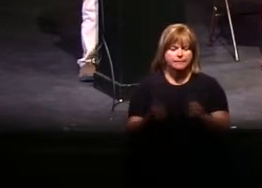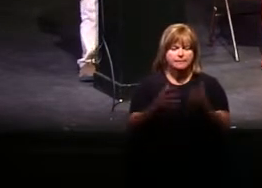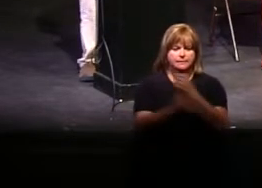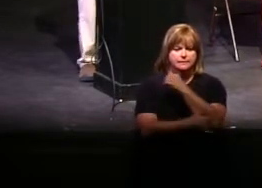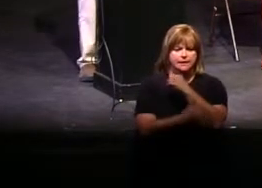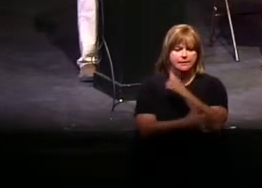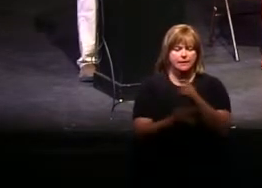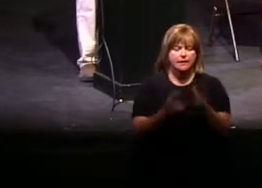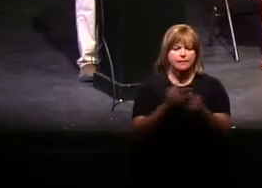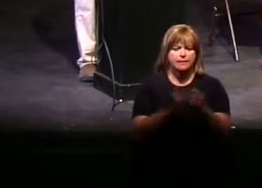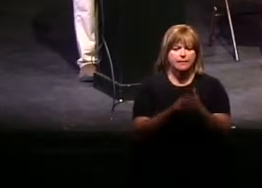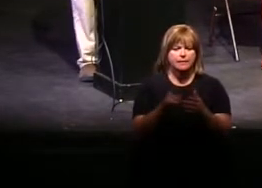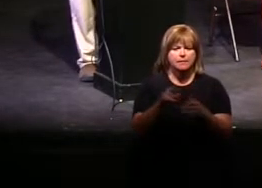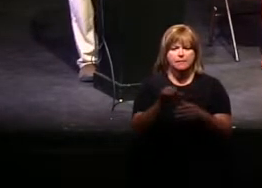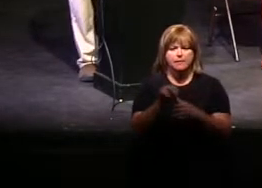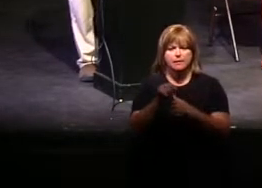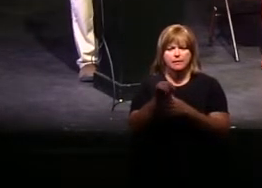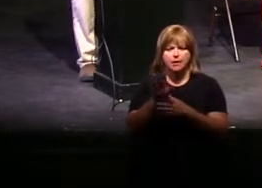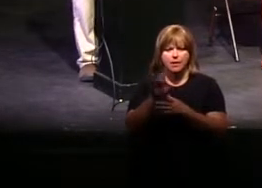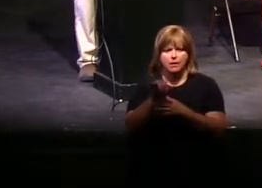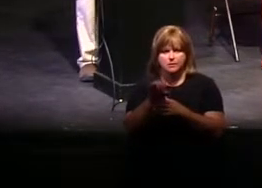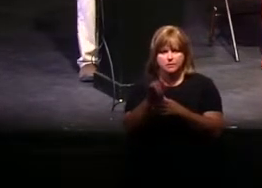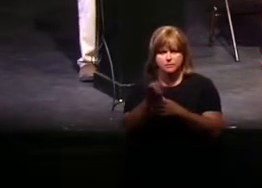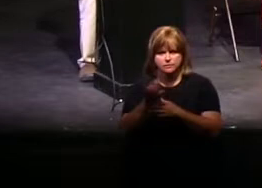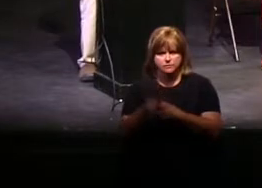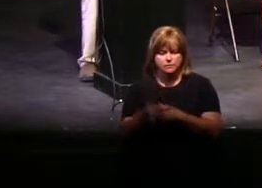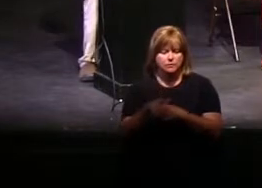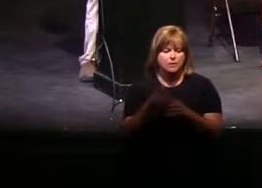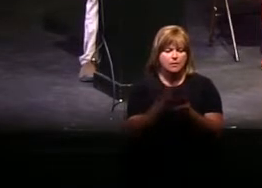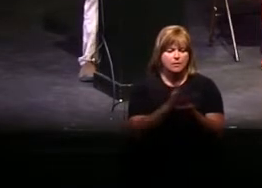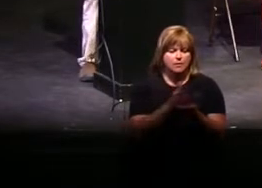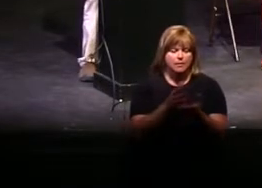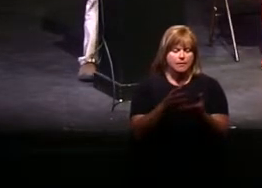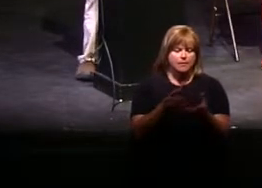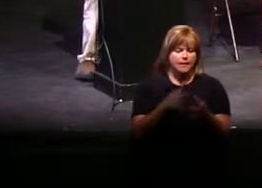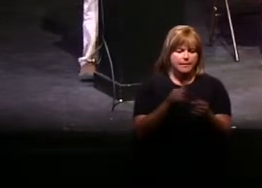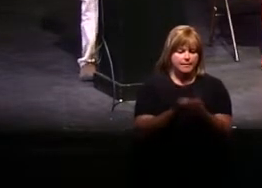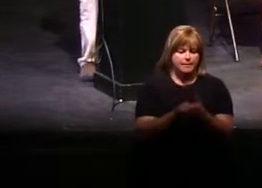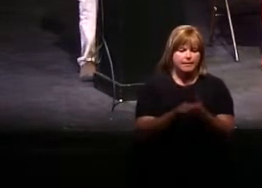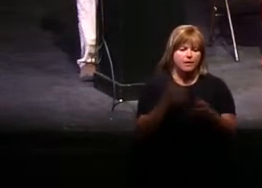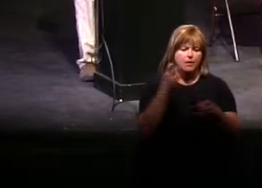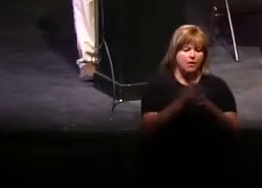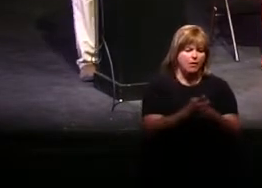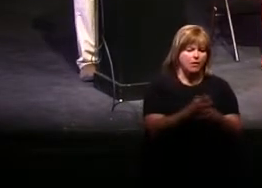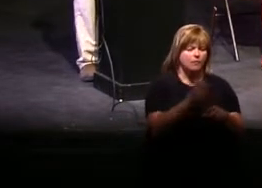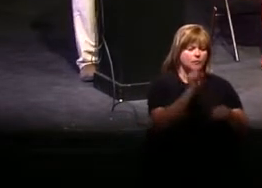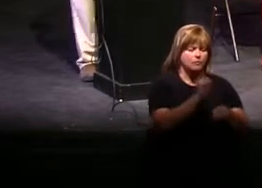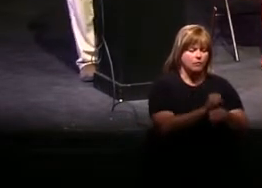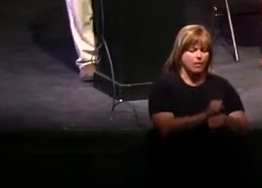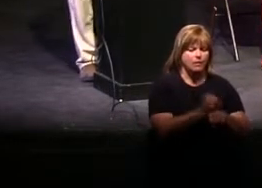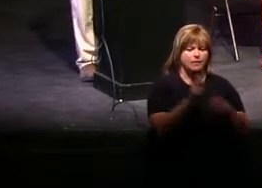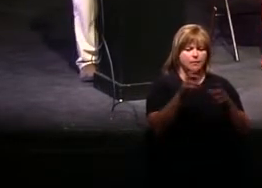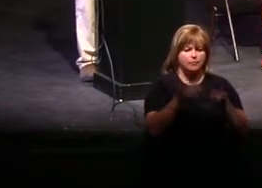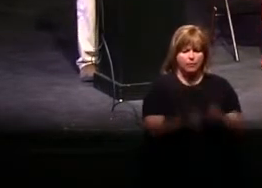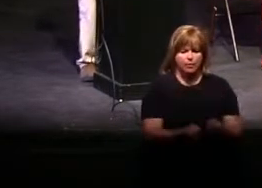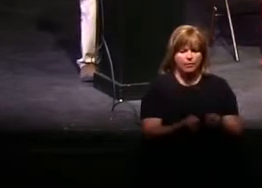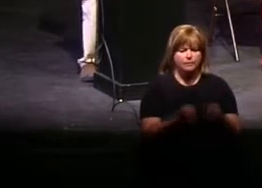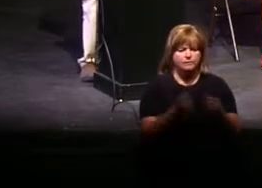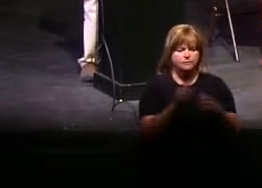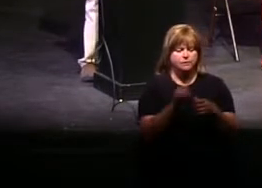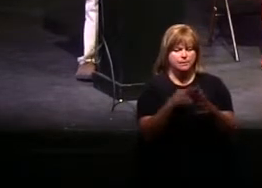County, county of illusions and hard facts, rock and broken shock, rock and